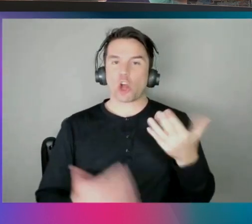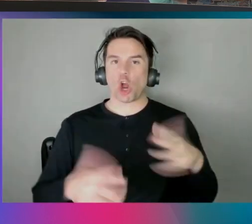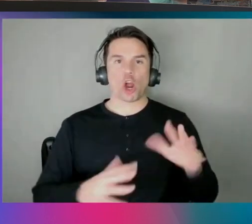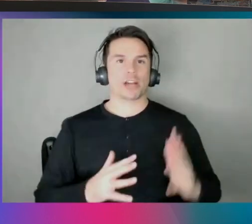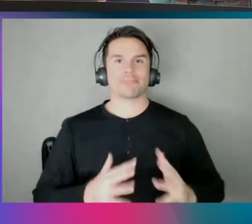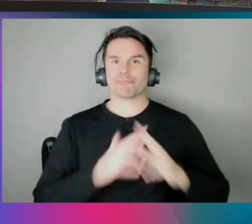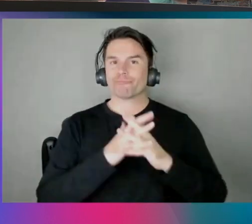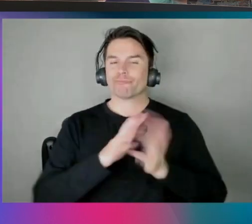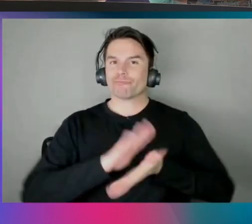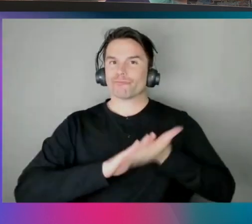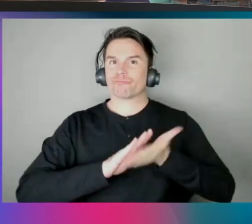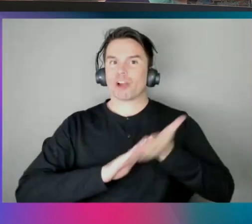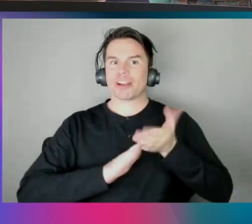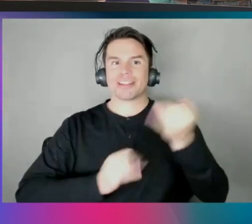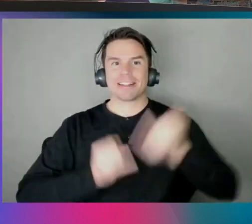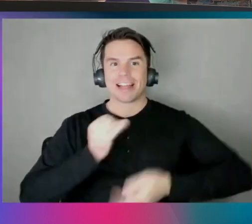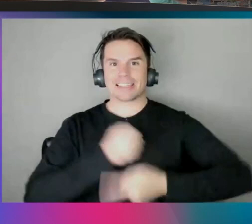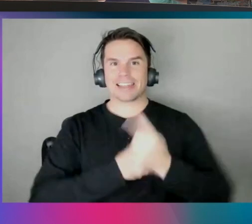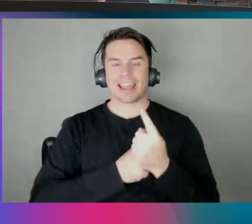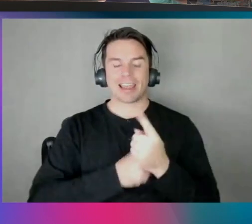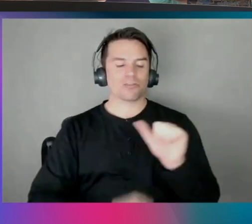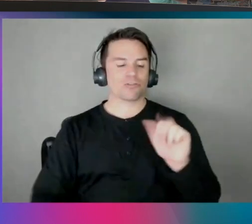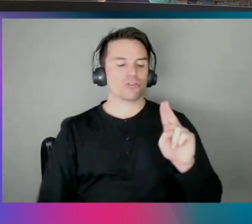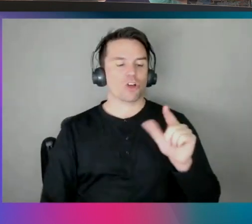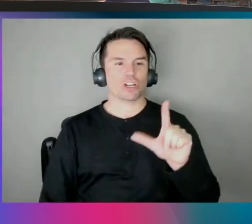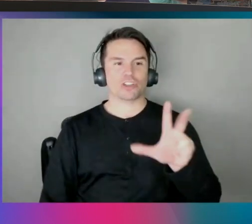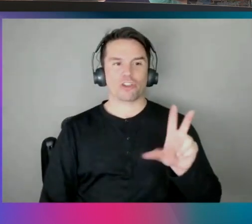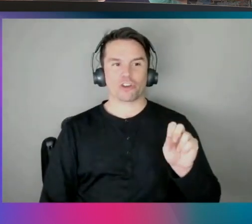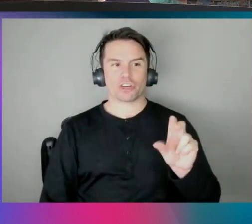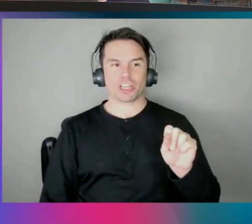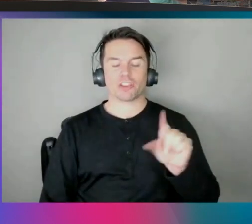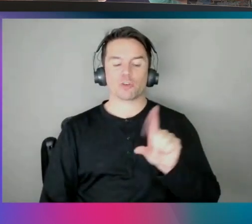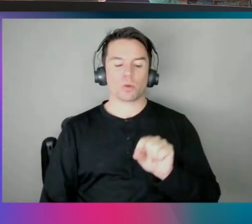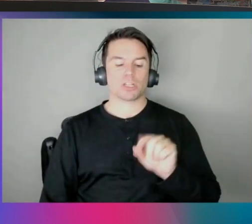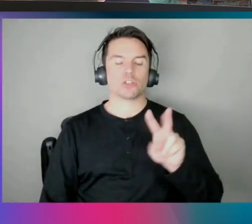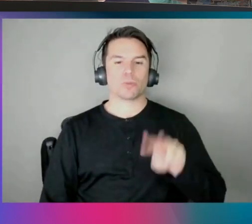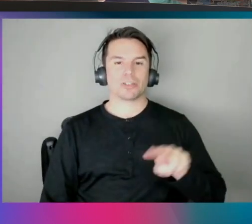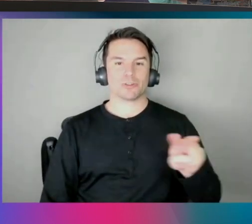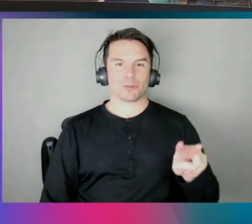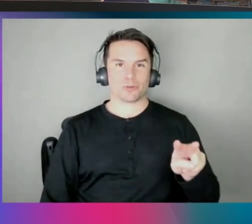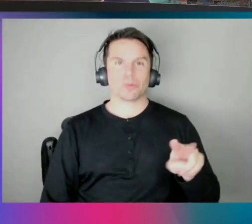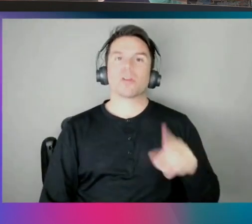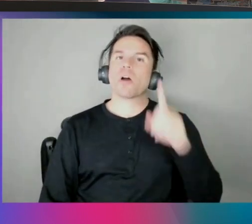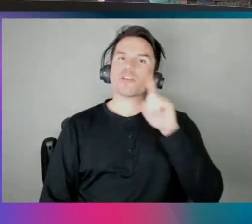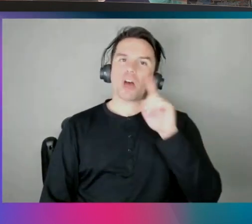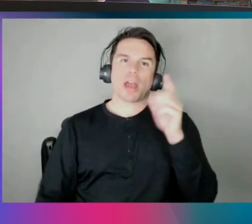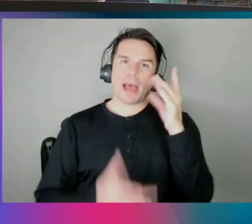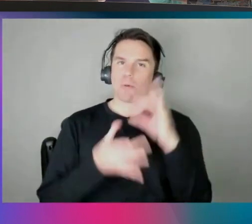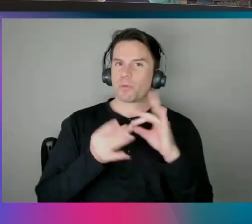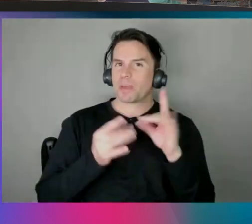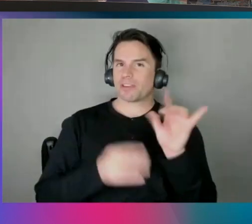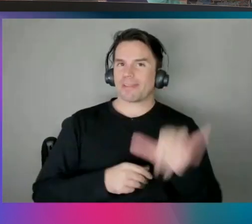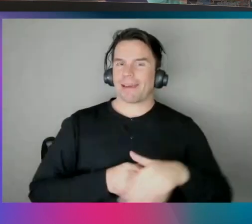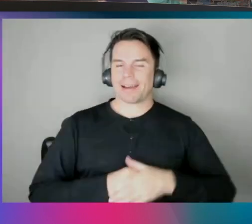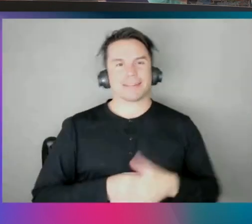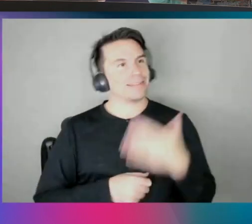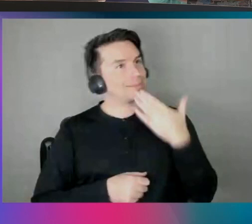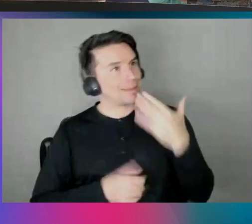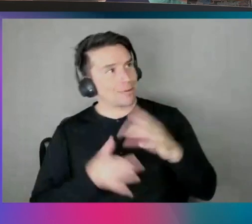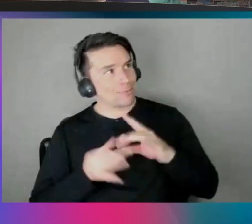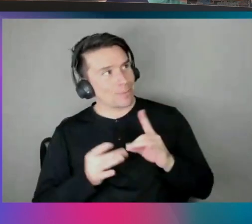date is August 30th, 2022. So I just thought to bring that up so that... Thank you for mentioning that. I